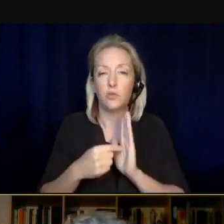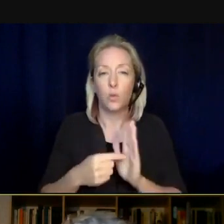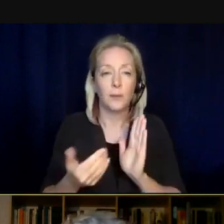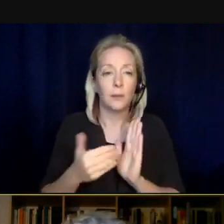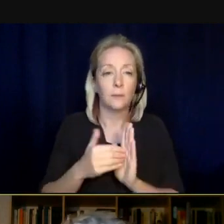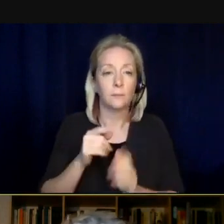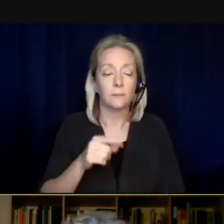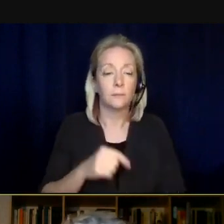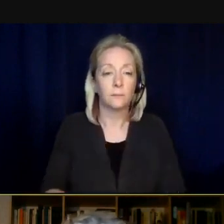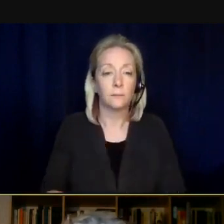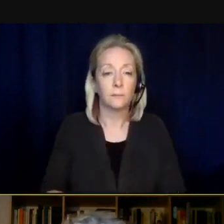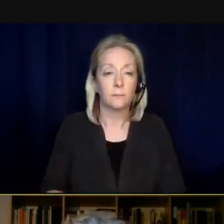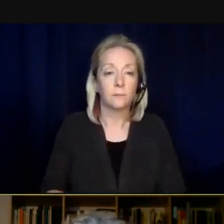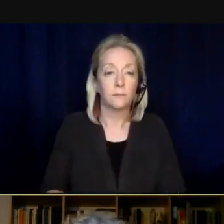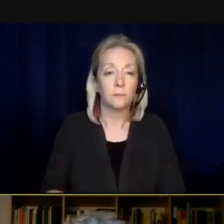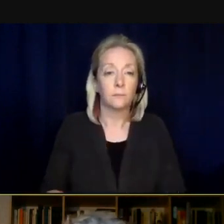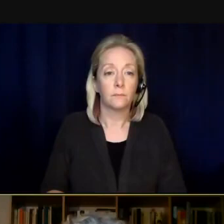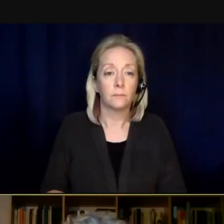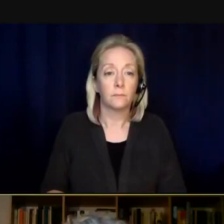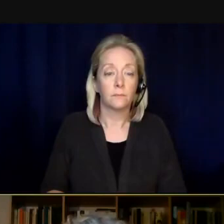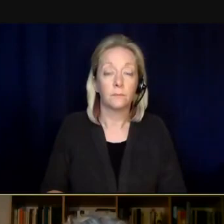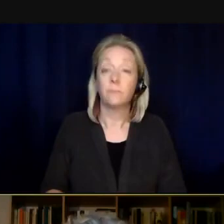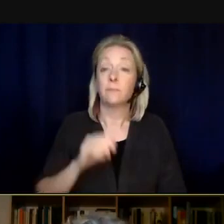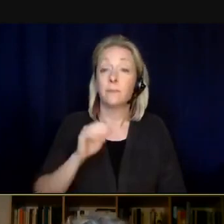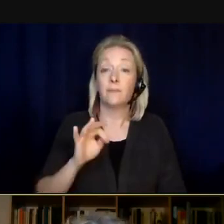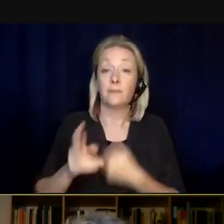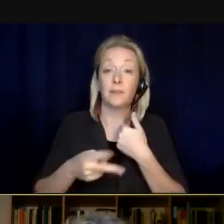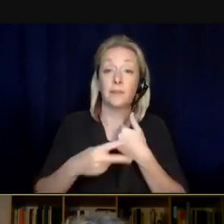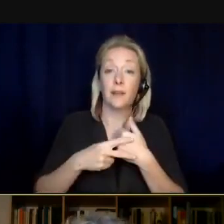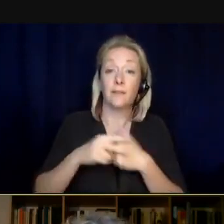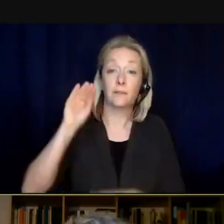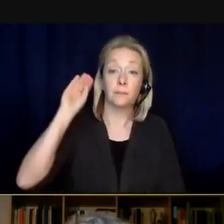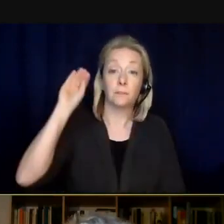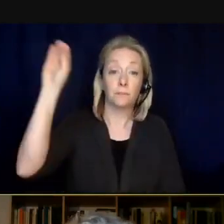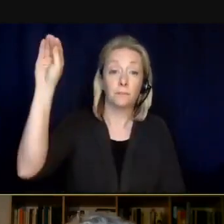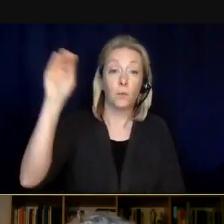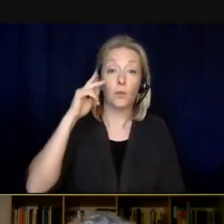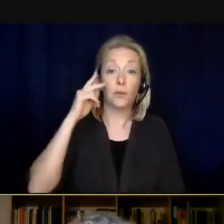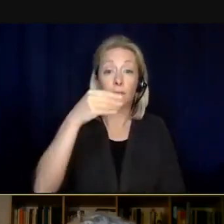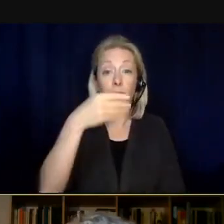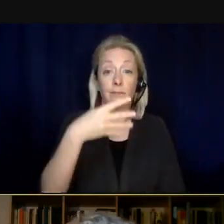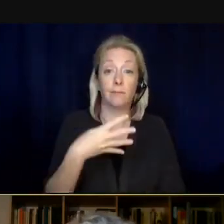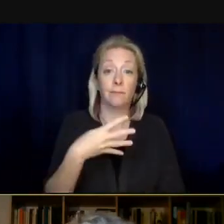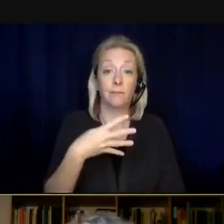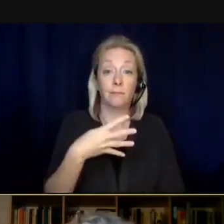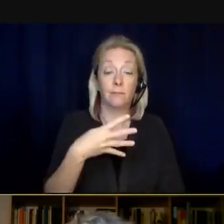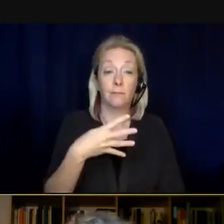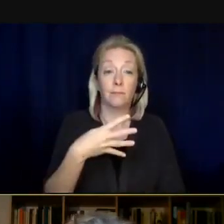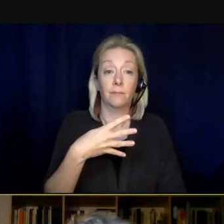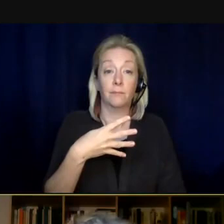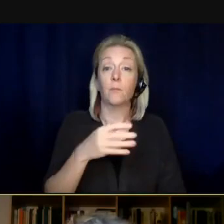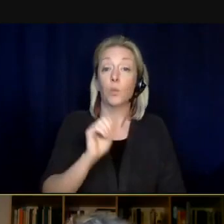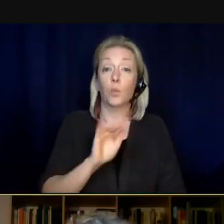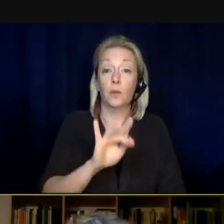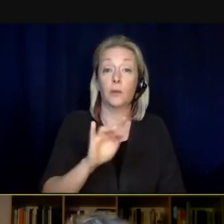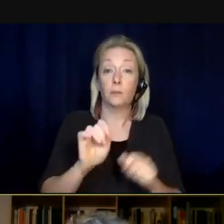up here. So you will get a list of your products down here. You can open them up and you'll